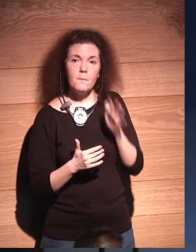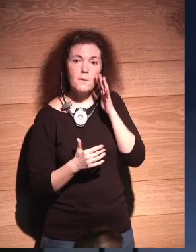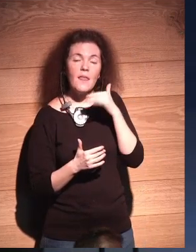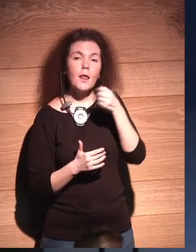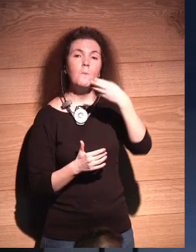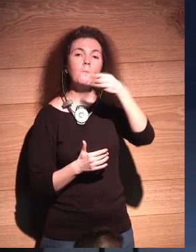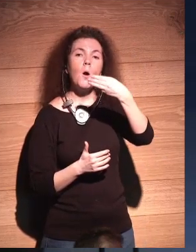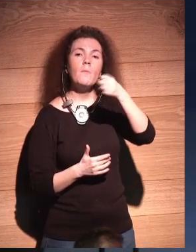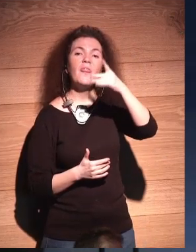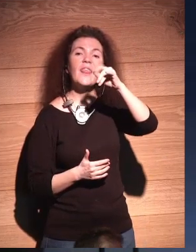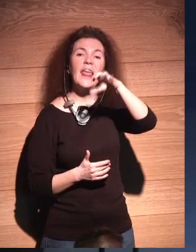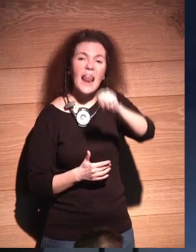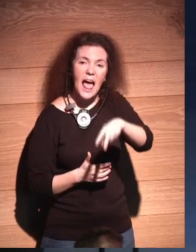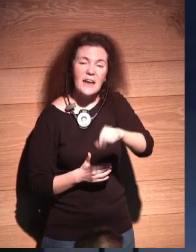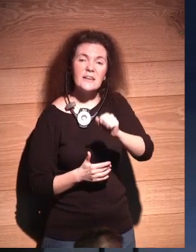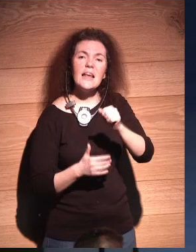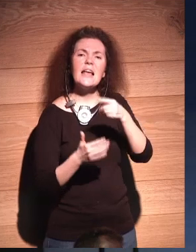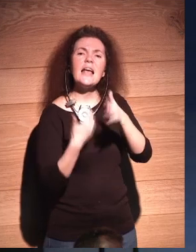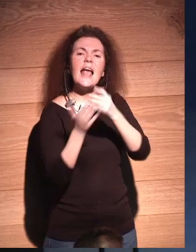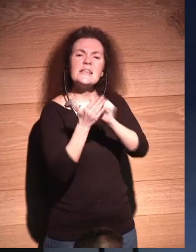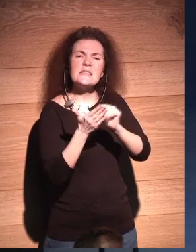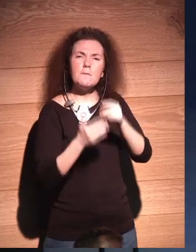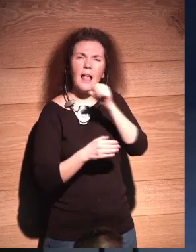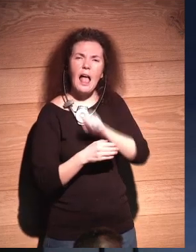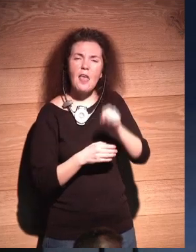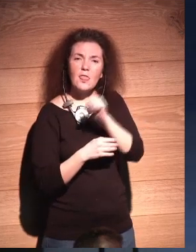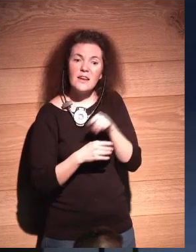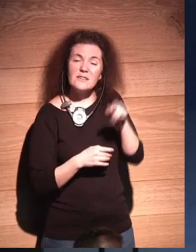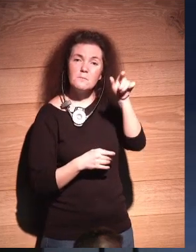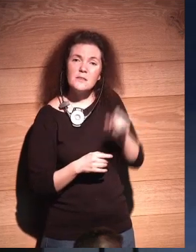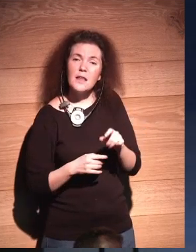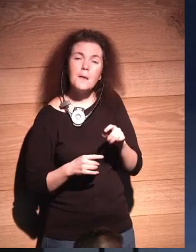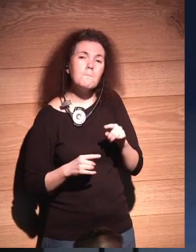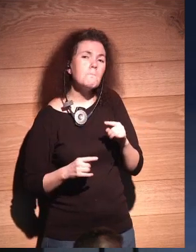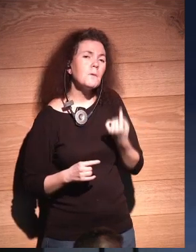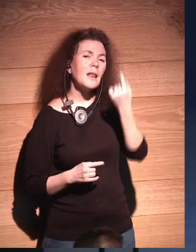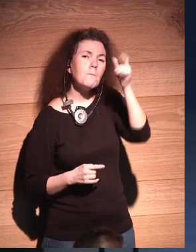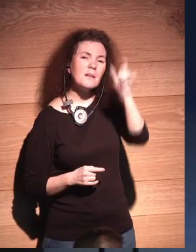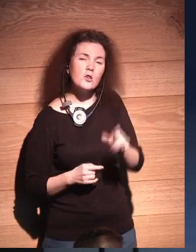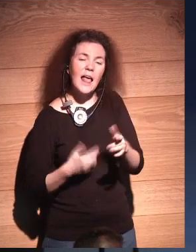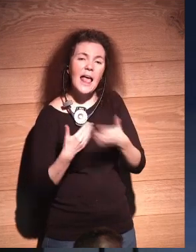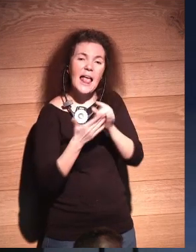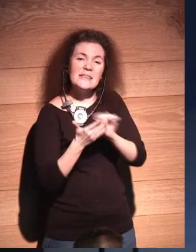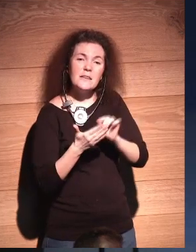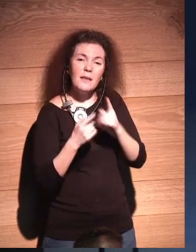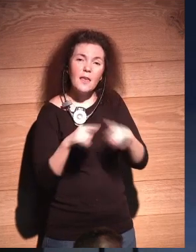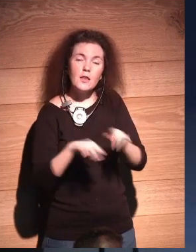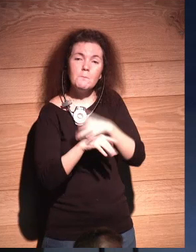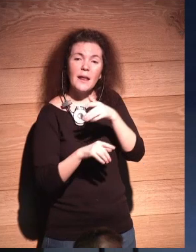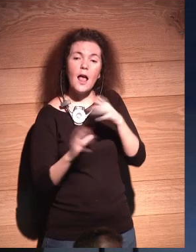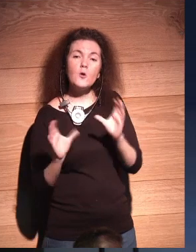songs he's the first person who wrote songs for losers. I mean, people didn't write that way